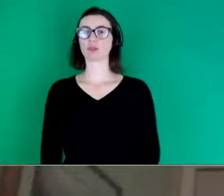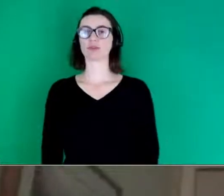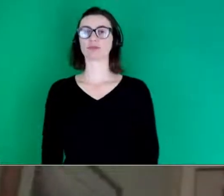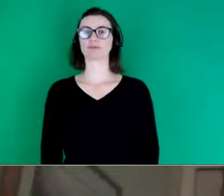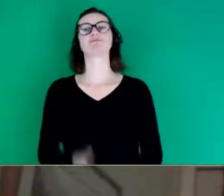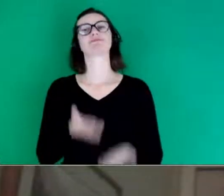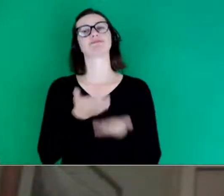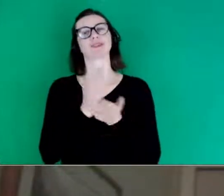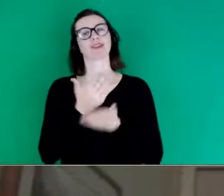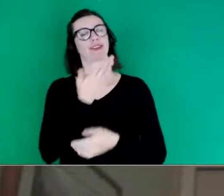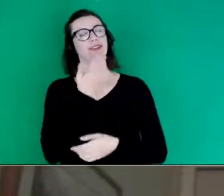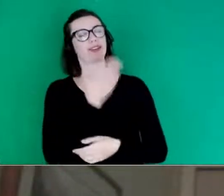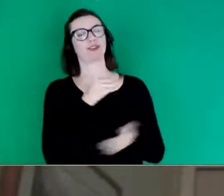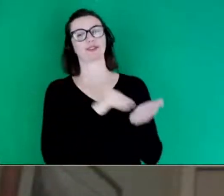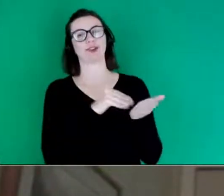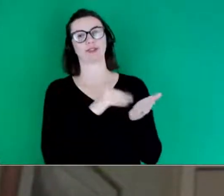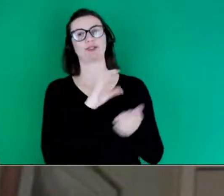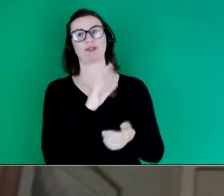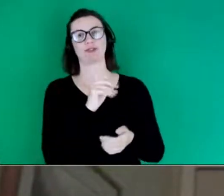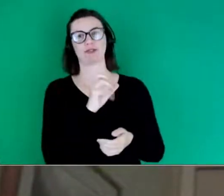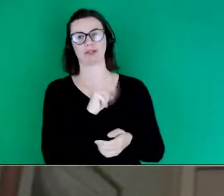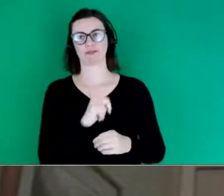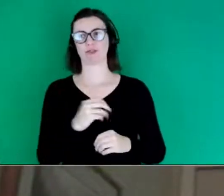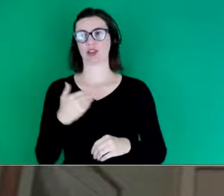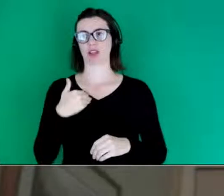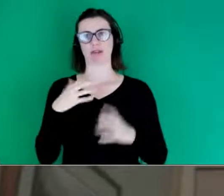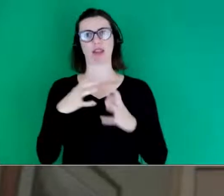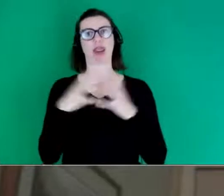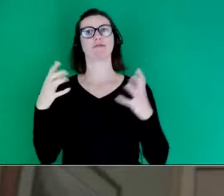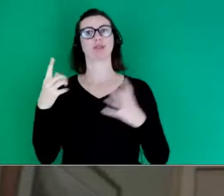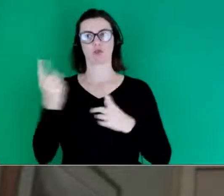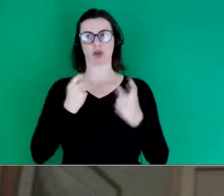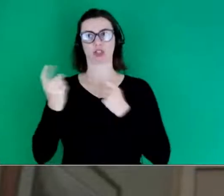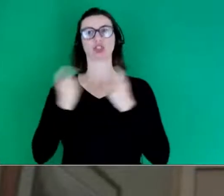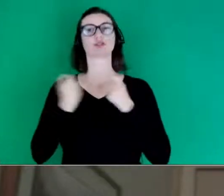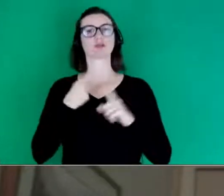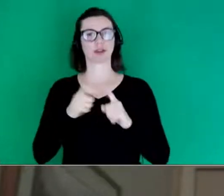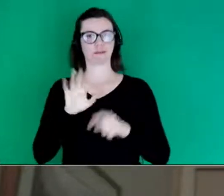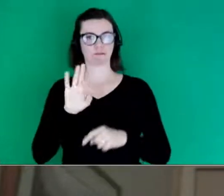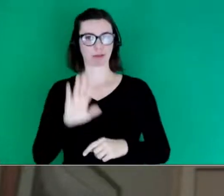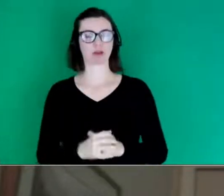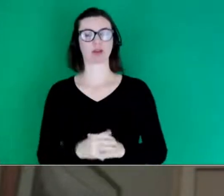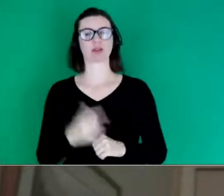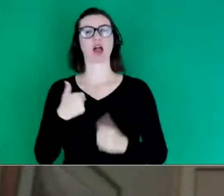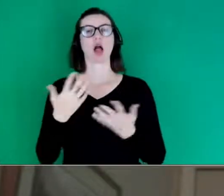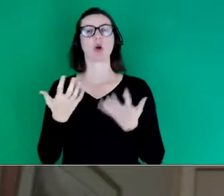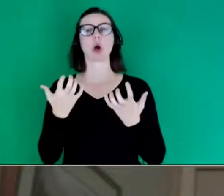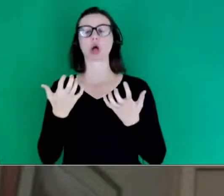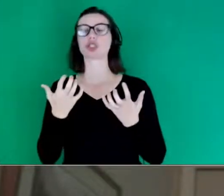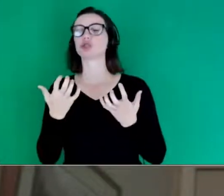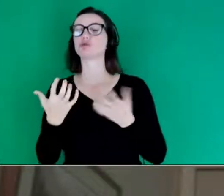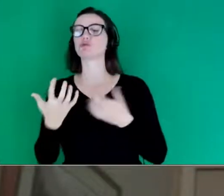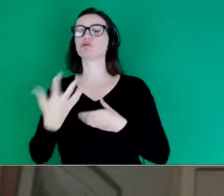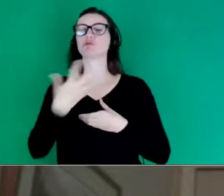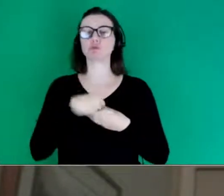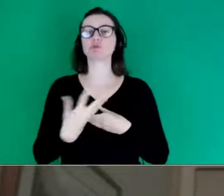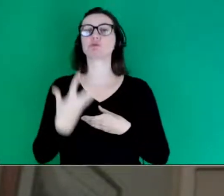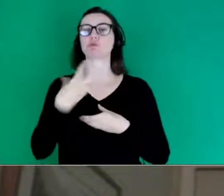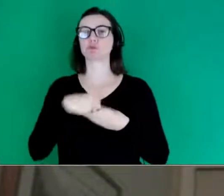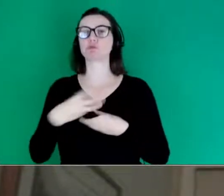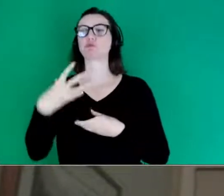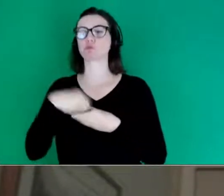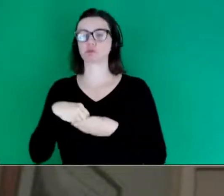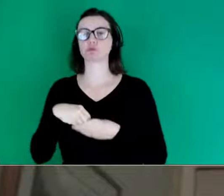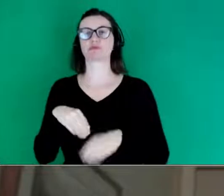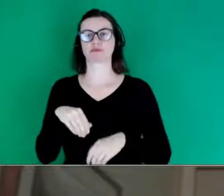All right, thank you, Dr. Coren. So we have a lot of questions coming in on Facebook, so I want to try and incorporate one of those into each rotation as well. So